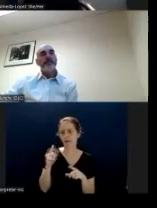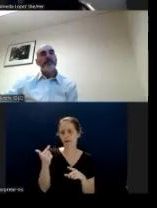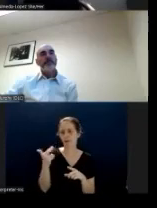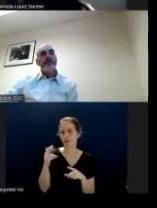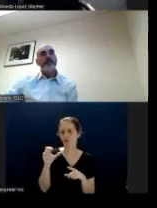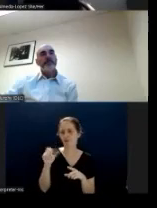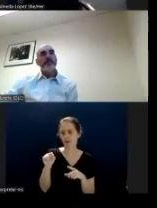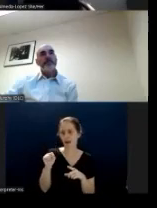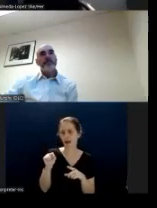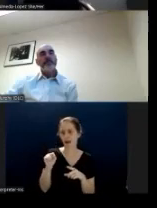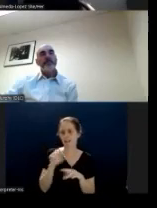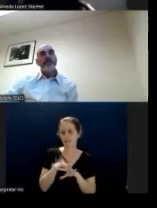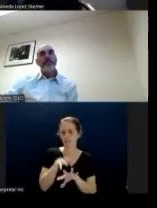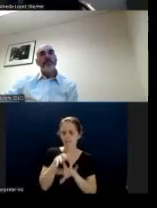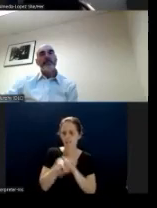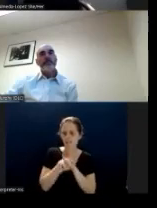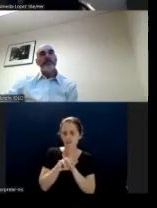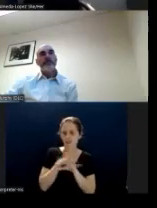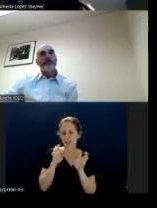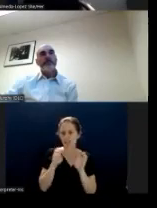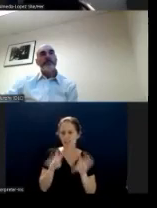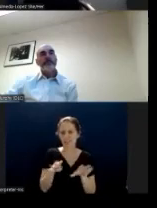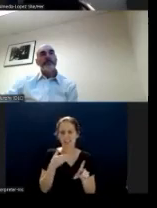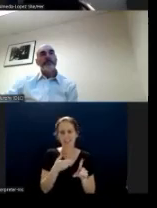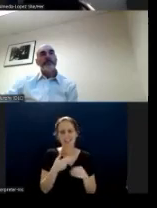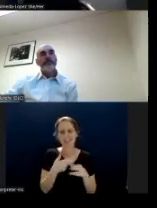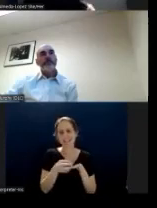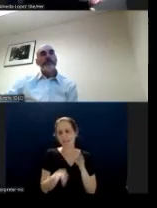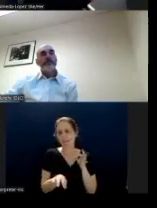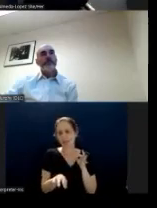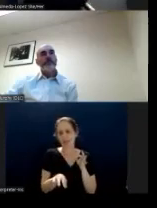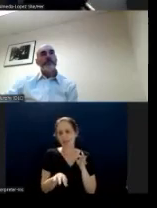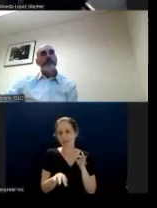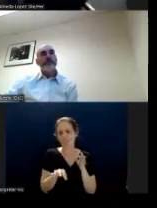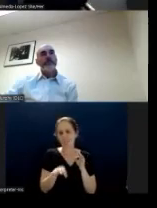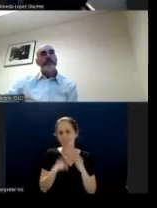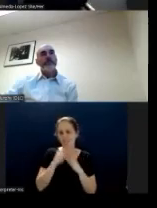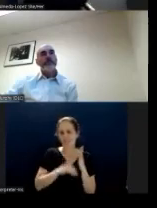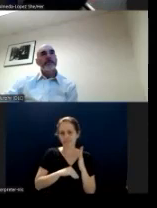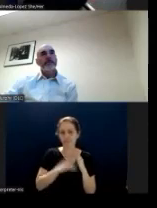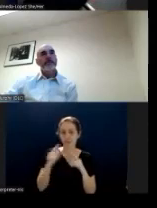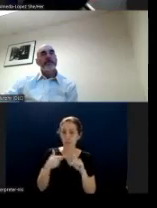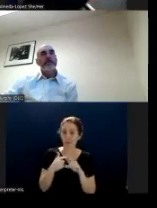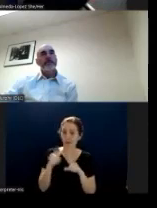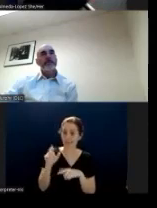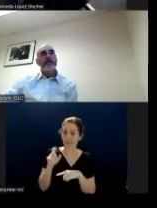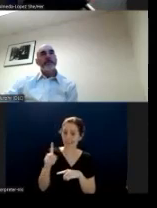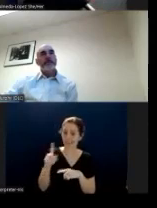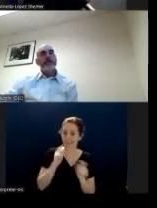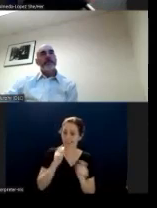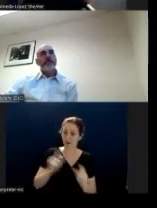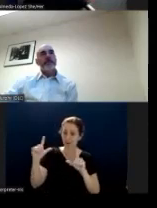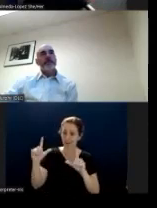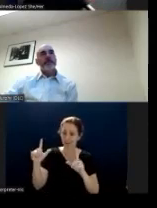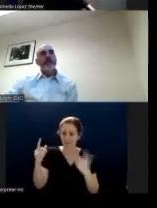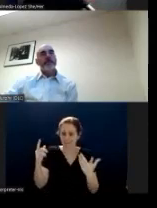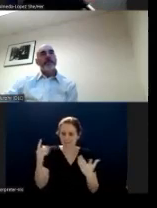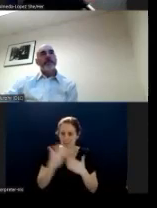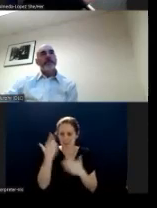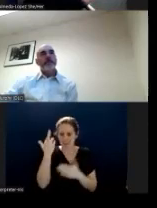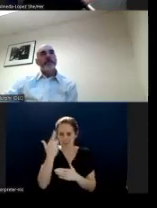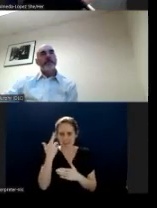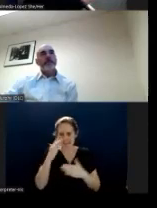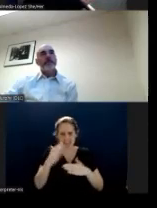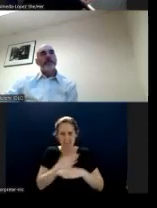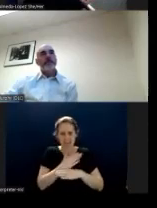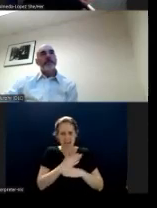there. It's a pretty simple survey to use when the link when the link opens, which for some reason the screen share